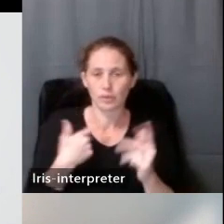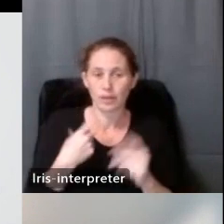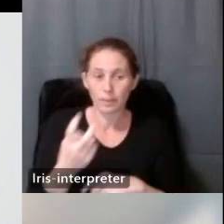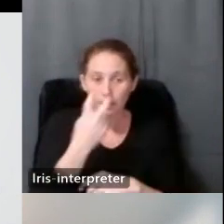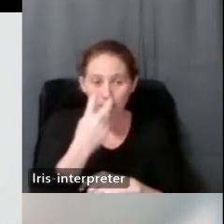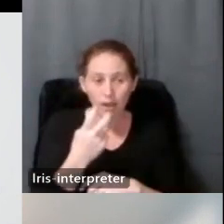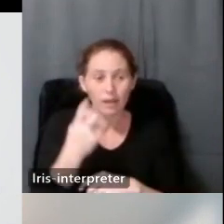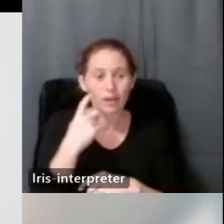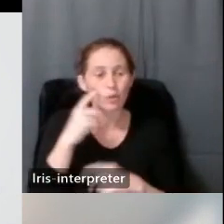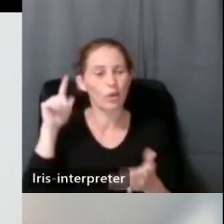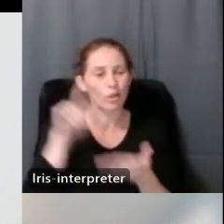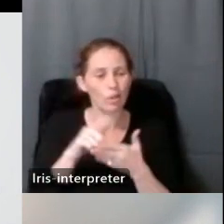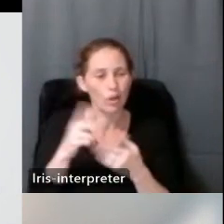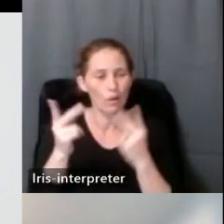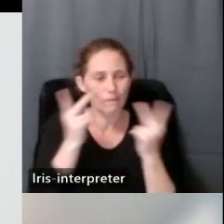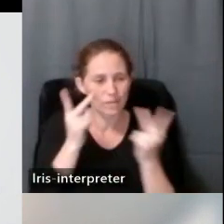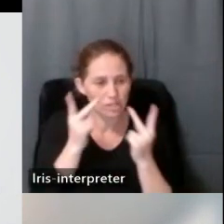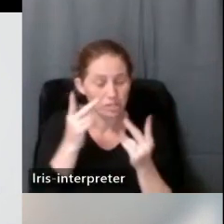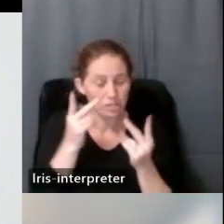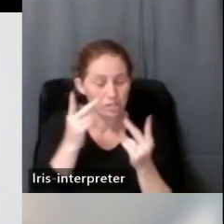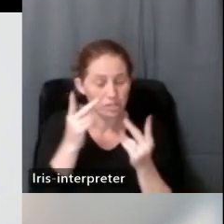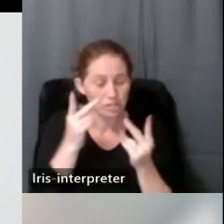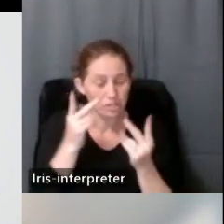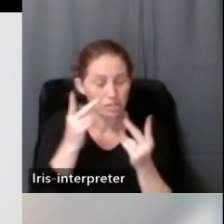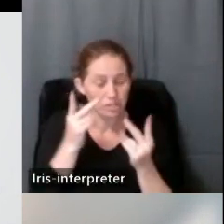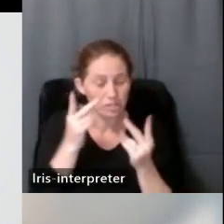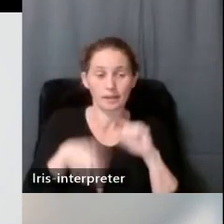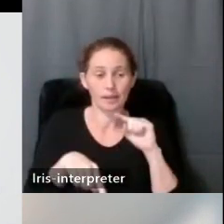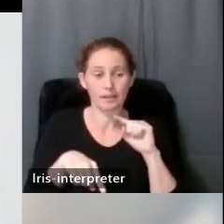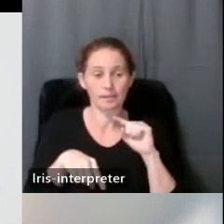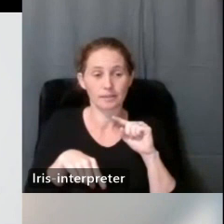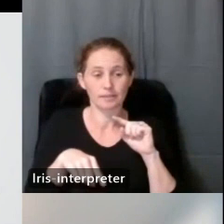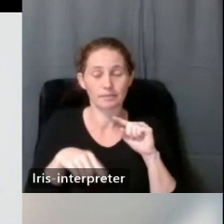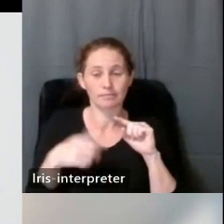blind or have low vision may not be able to,